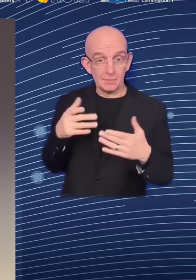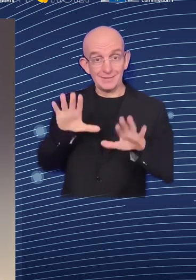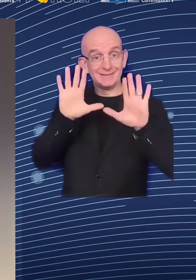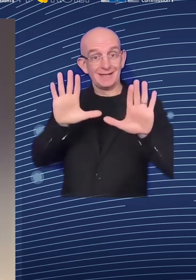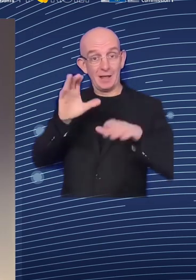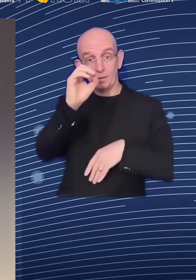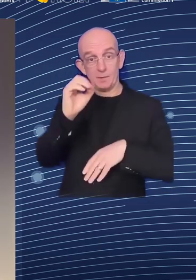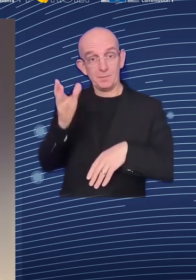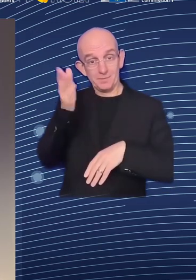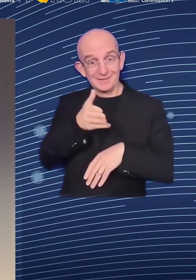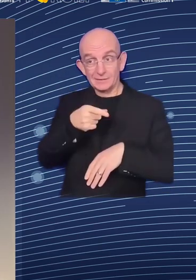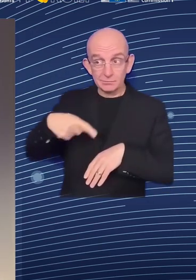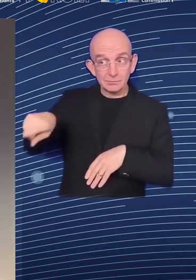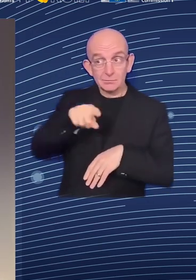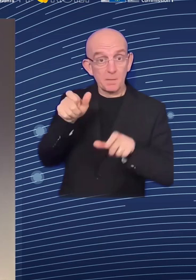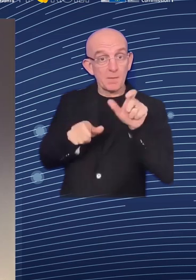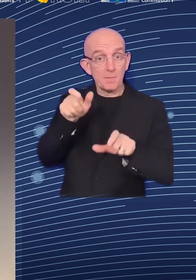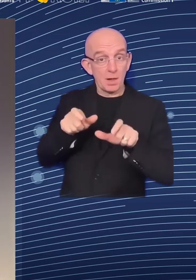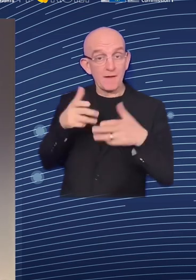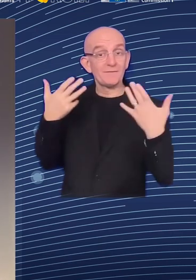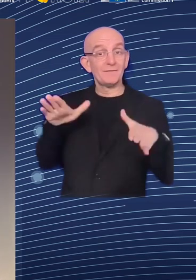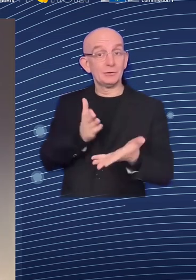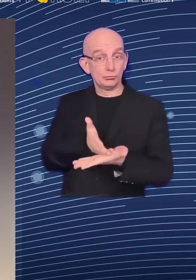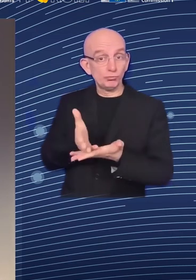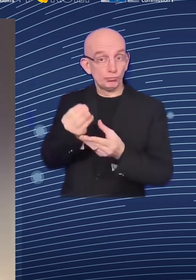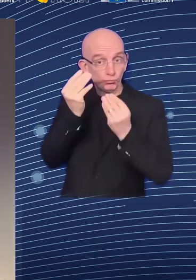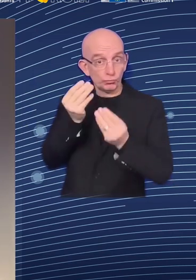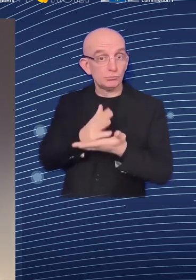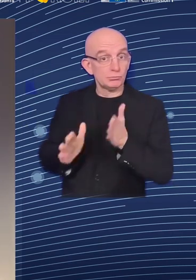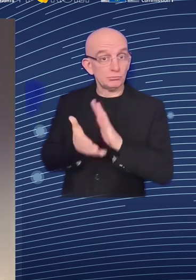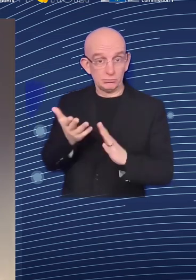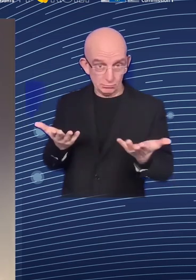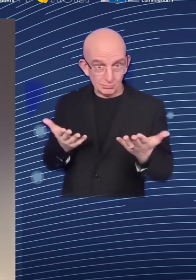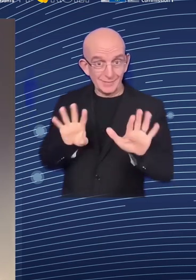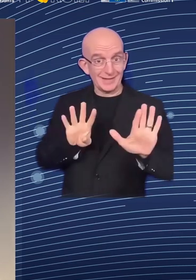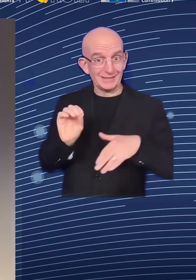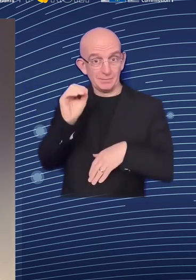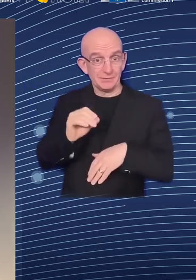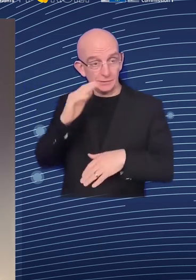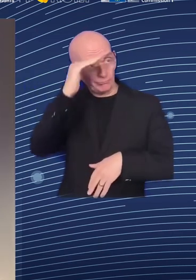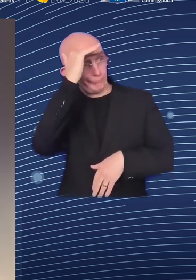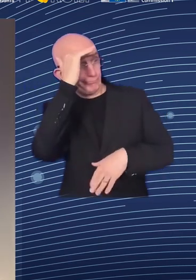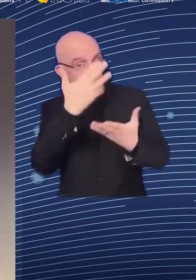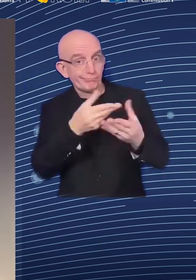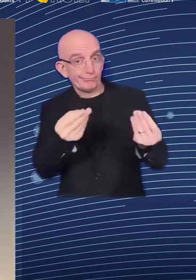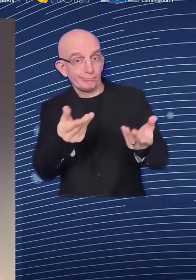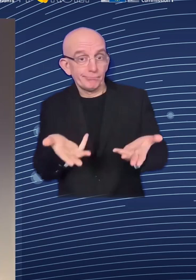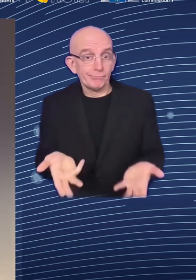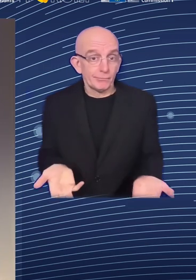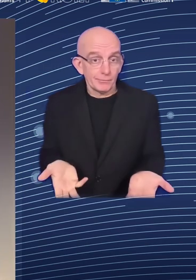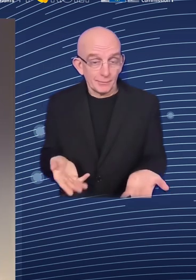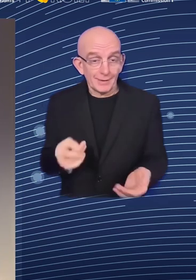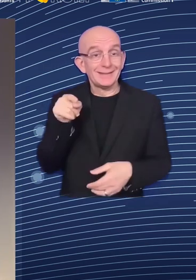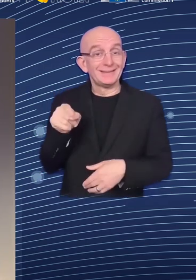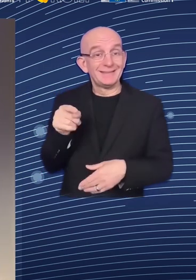for platforms like Coursera, which means that the interest is huge. People are attracting to those online courses, but they're not completing